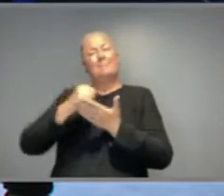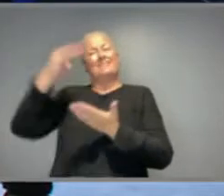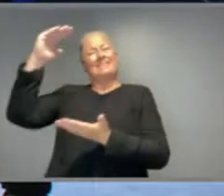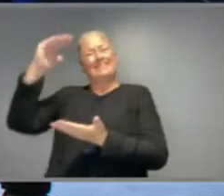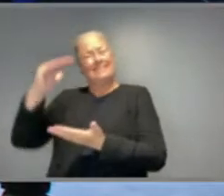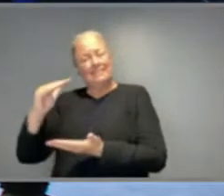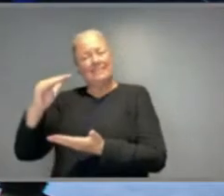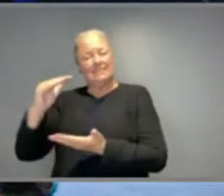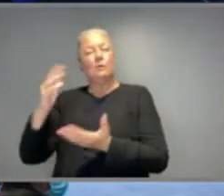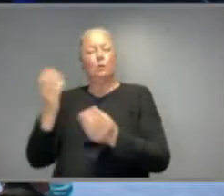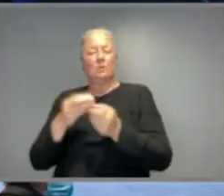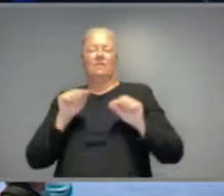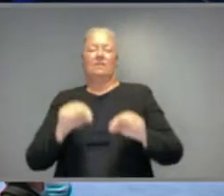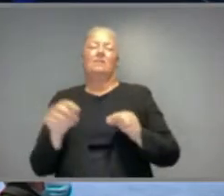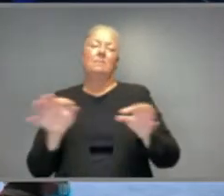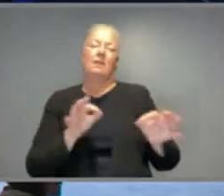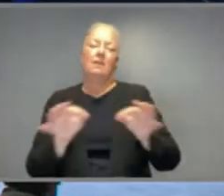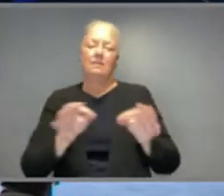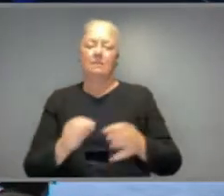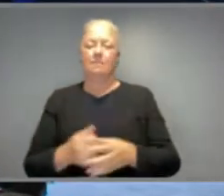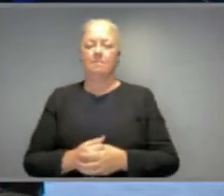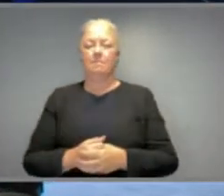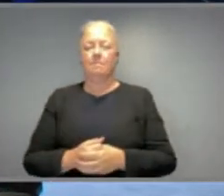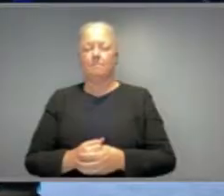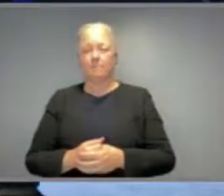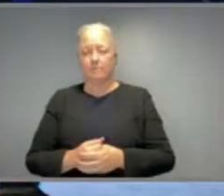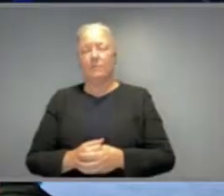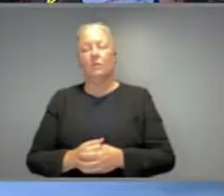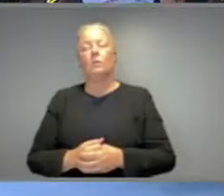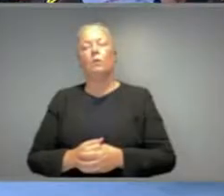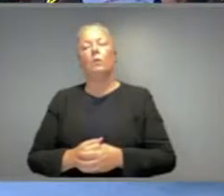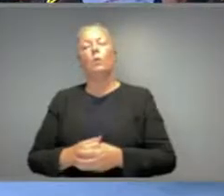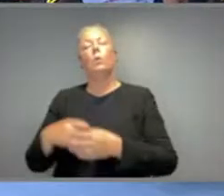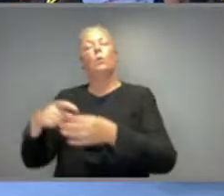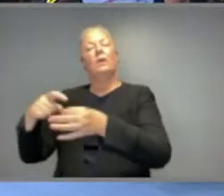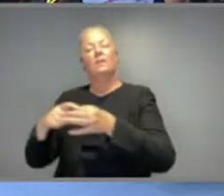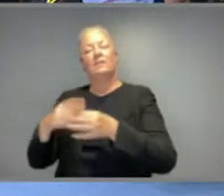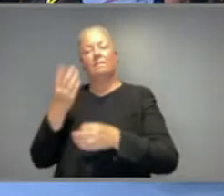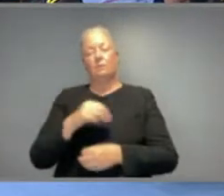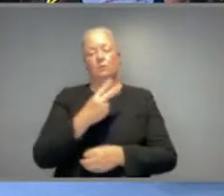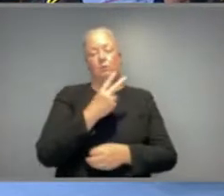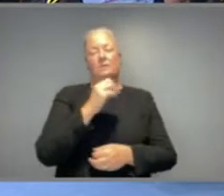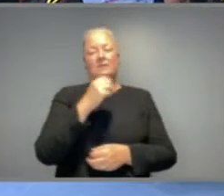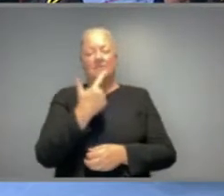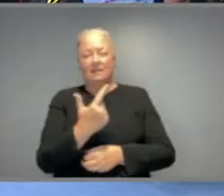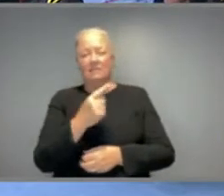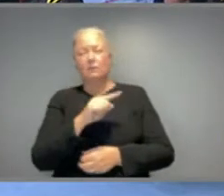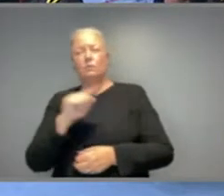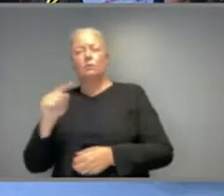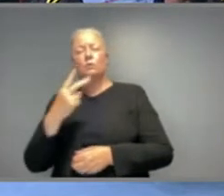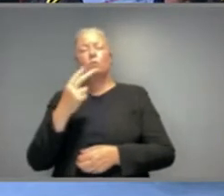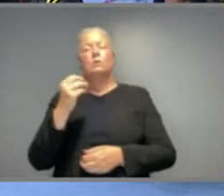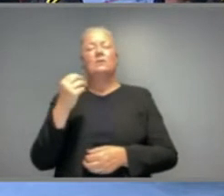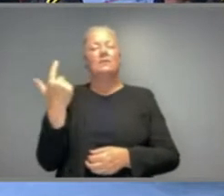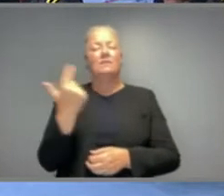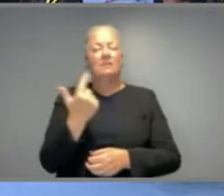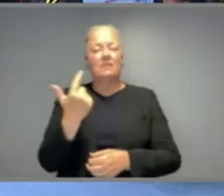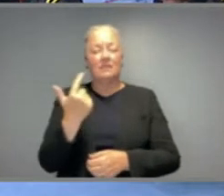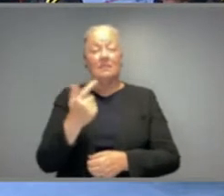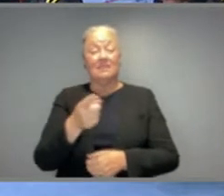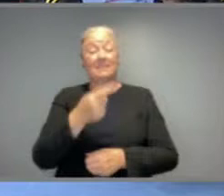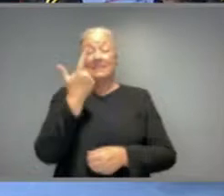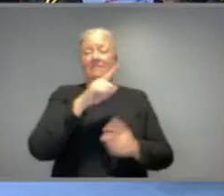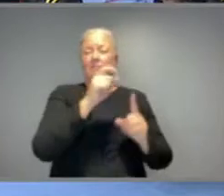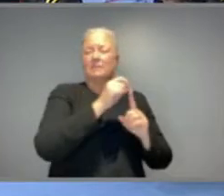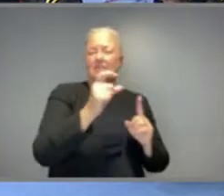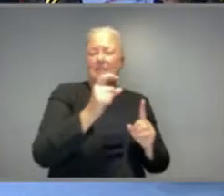you. It took 10 years from 2007 to 2017 to get from the 70%